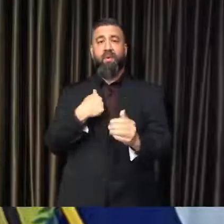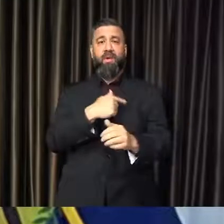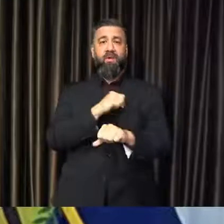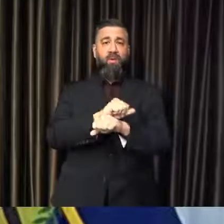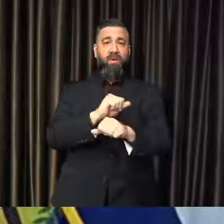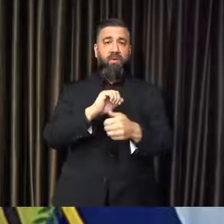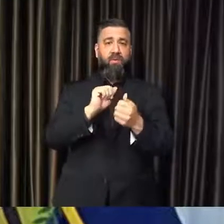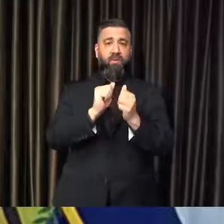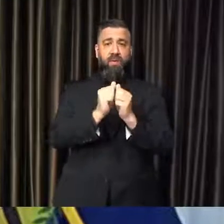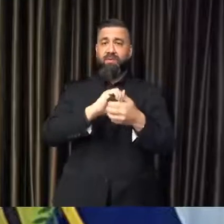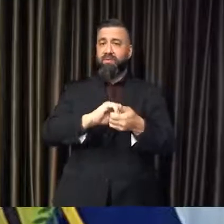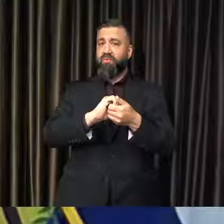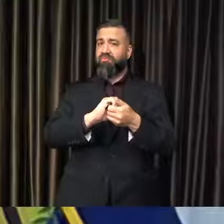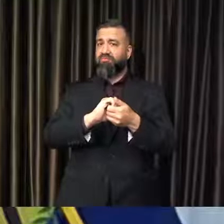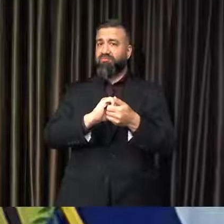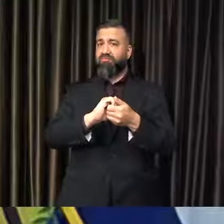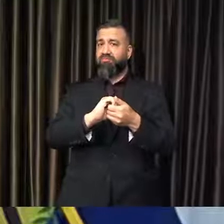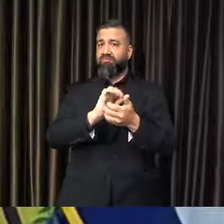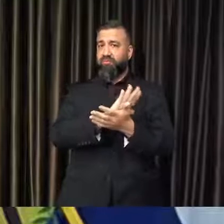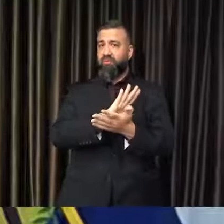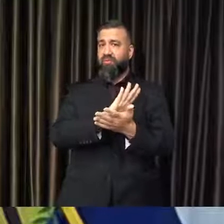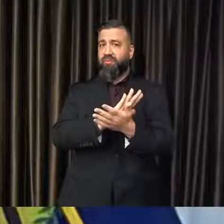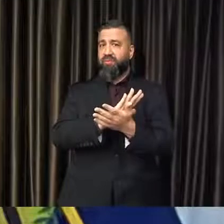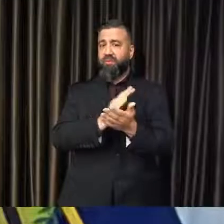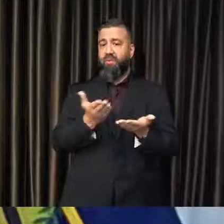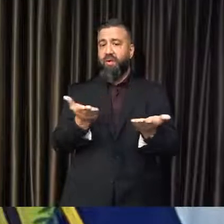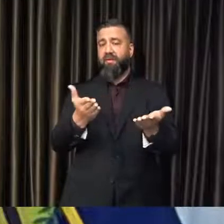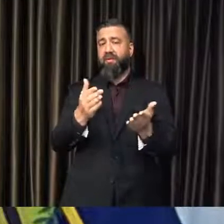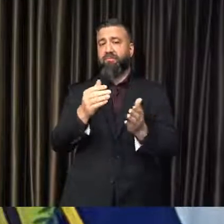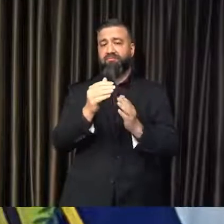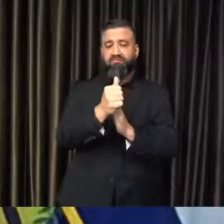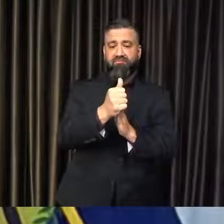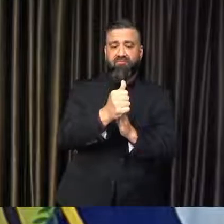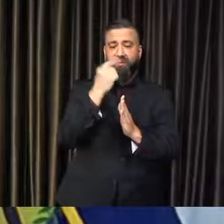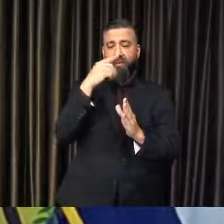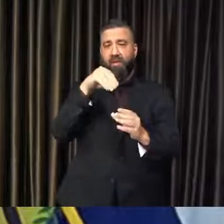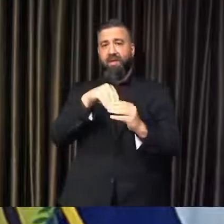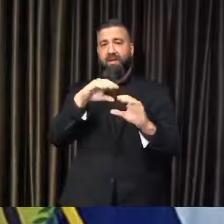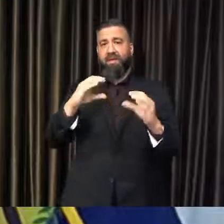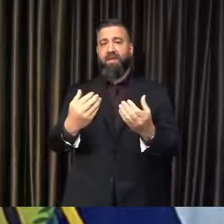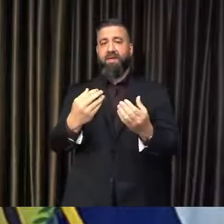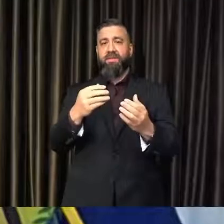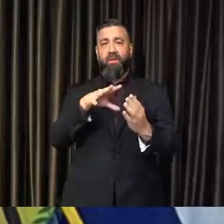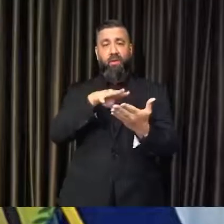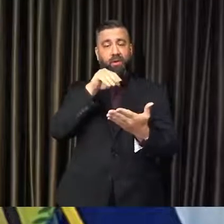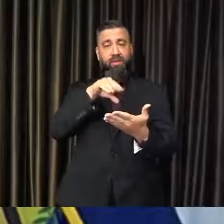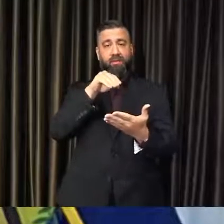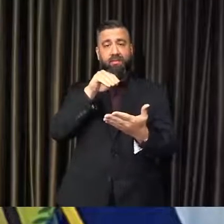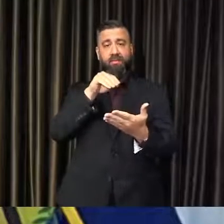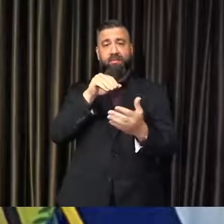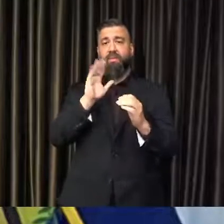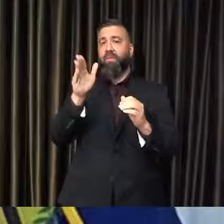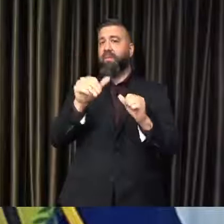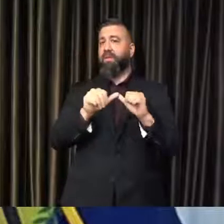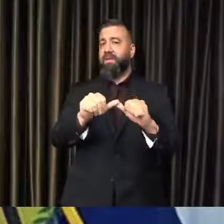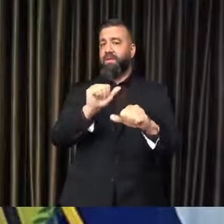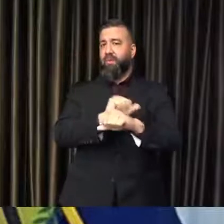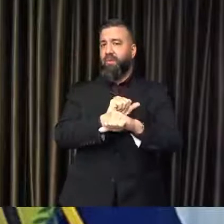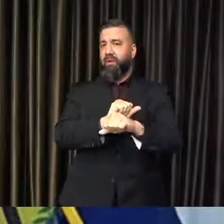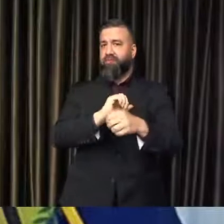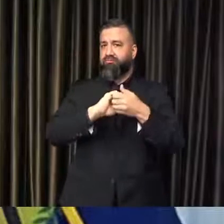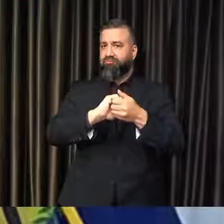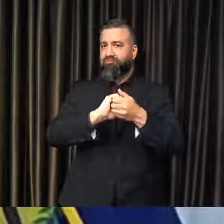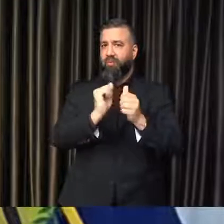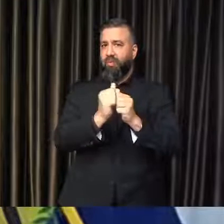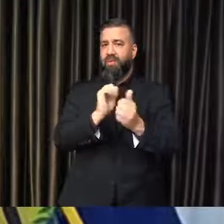year in offering guidance for in-classroom learning. We'll continue working with schools through the vaccination